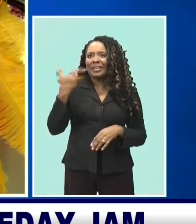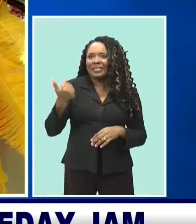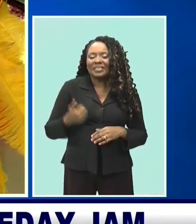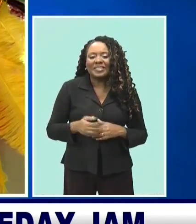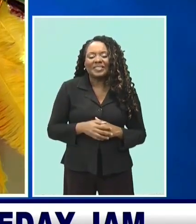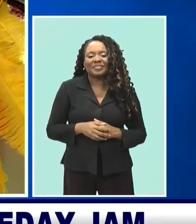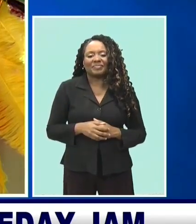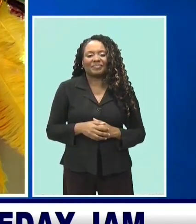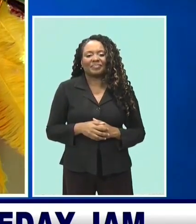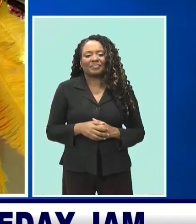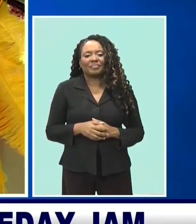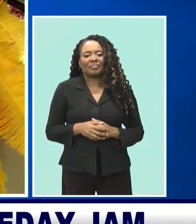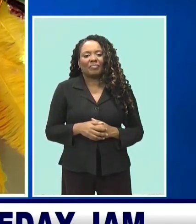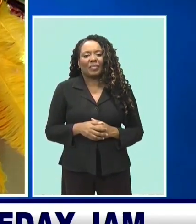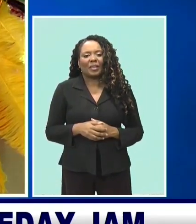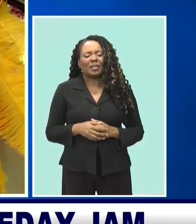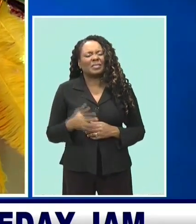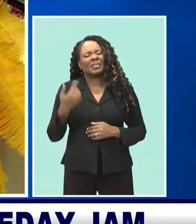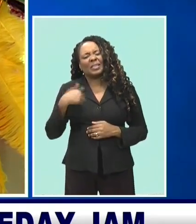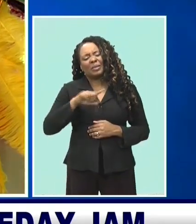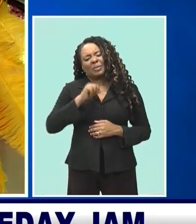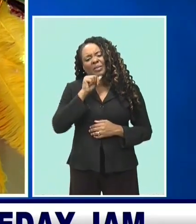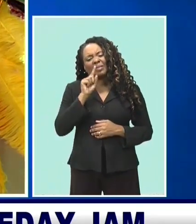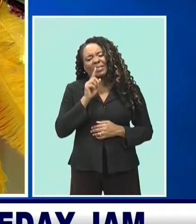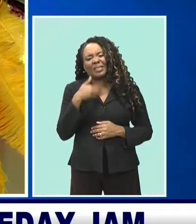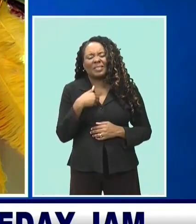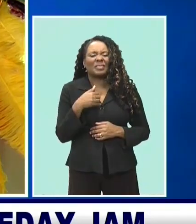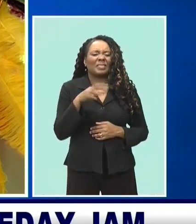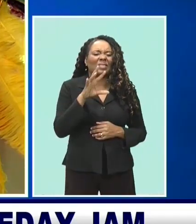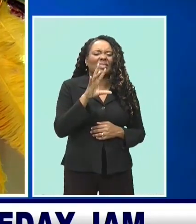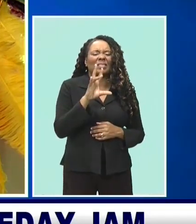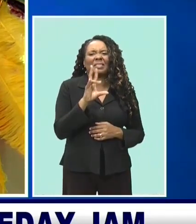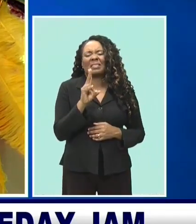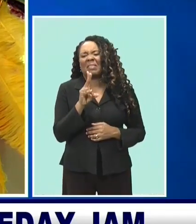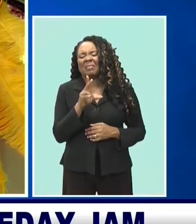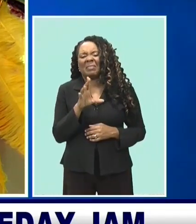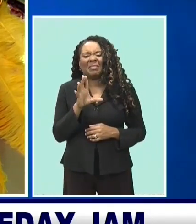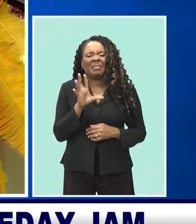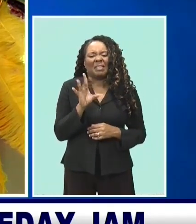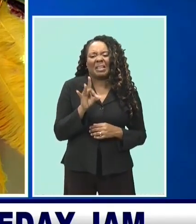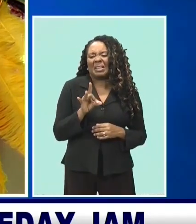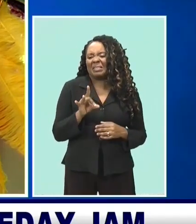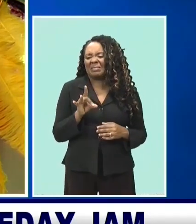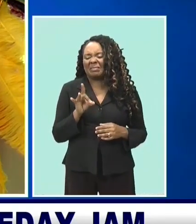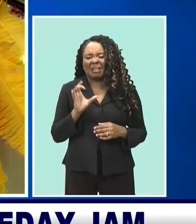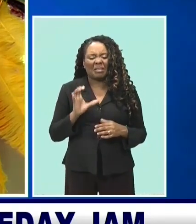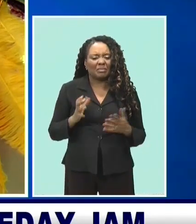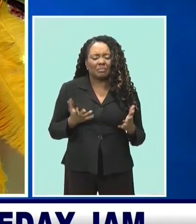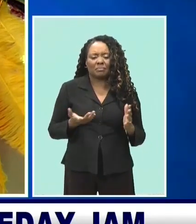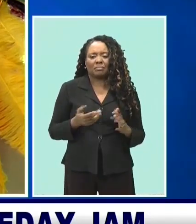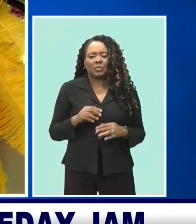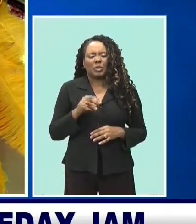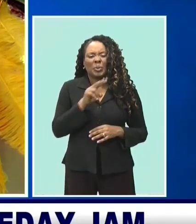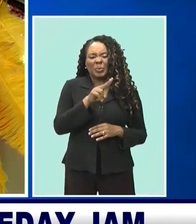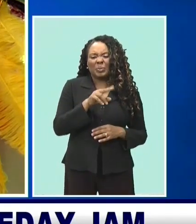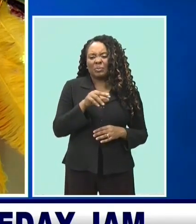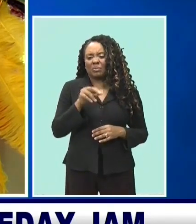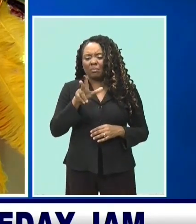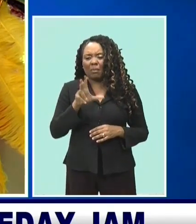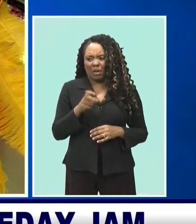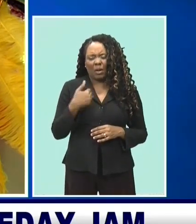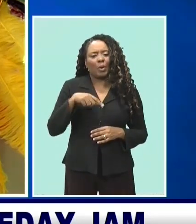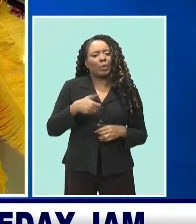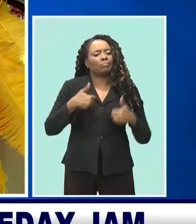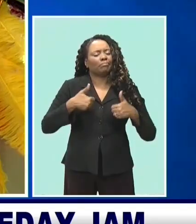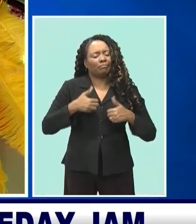really look to the 7 and the 8 and the 9 or the 1,000. We say for 4-day, we do 300-400, we good, because